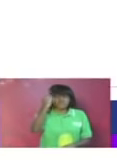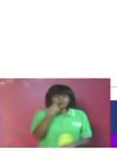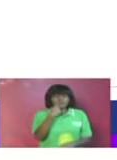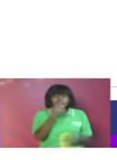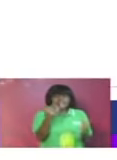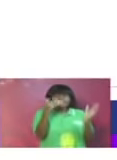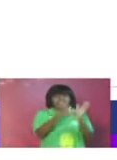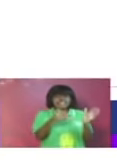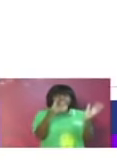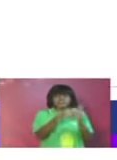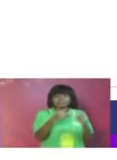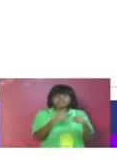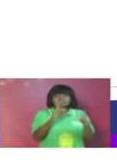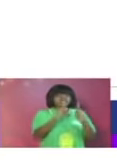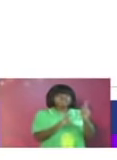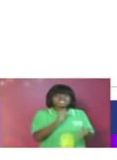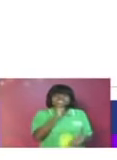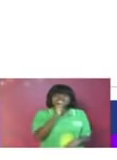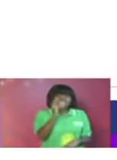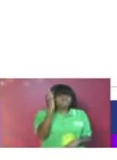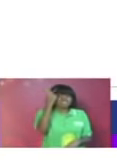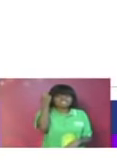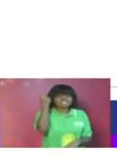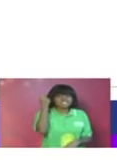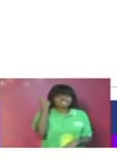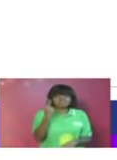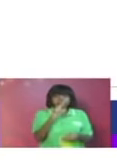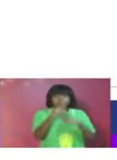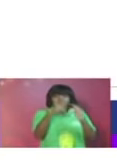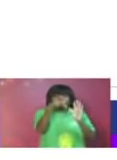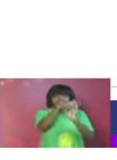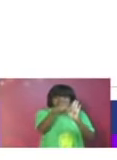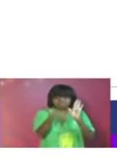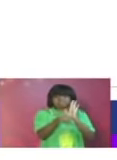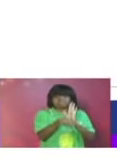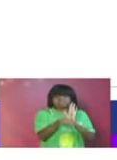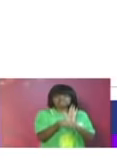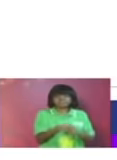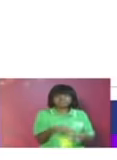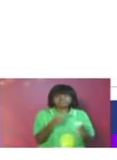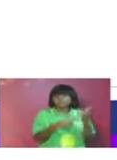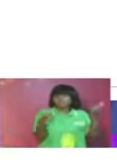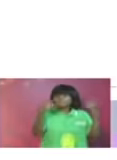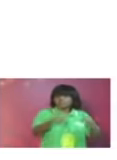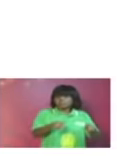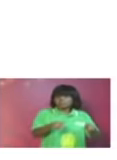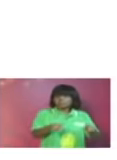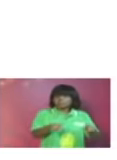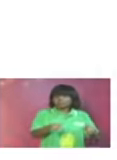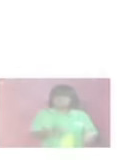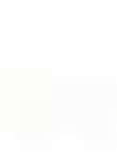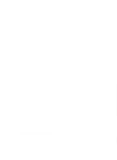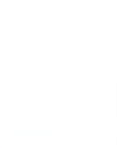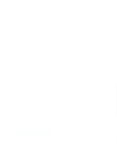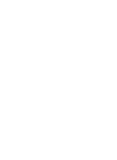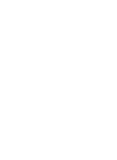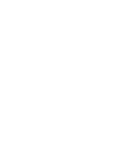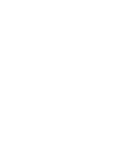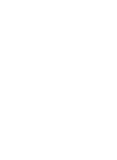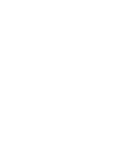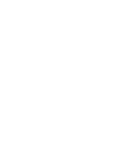with regards to what is the official policy for discharge at the step-down facilities. So I'm hoping you can give us that information so we can put it out